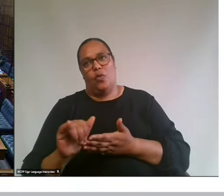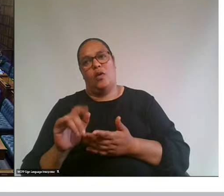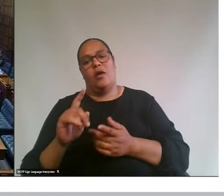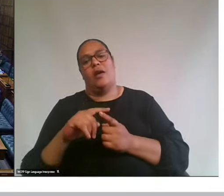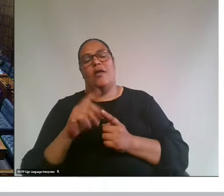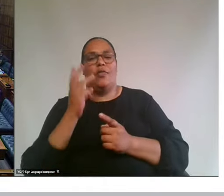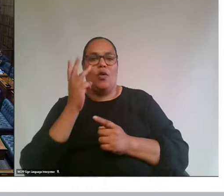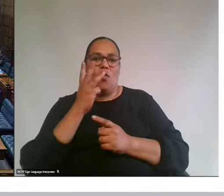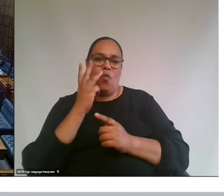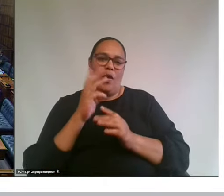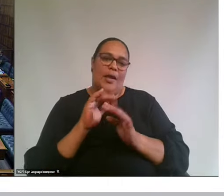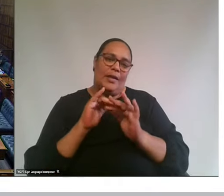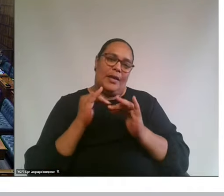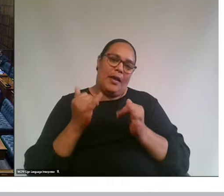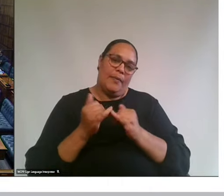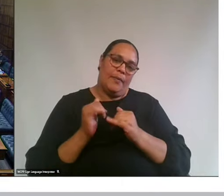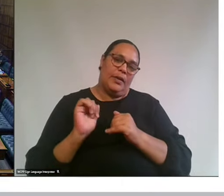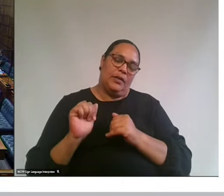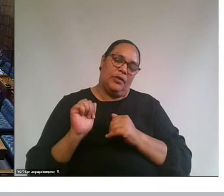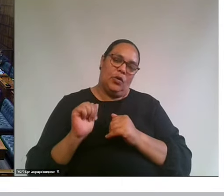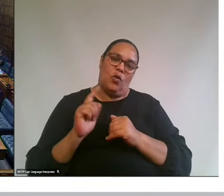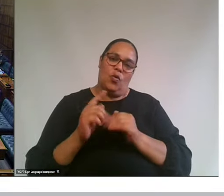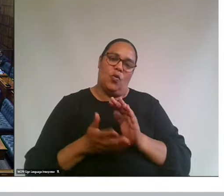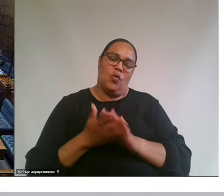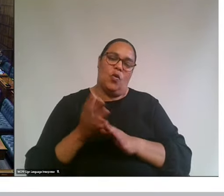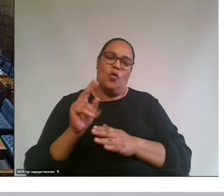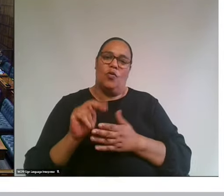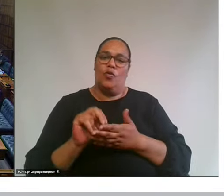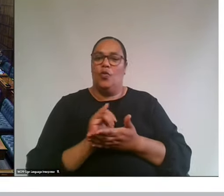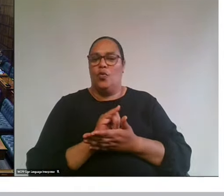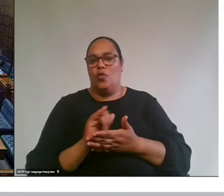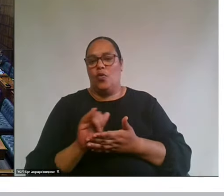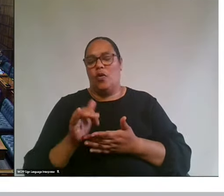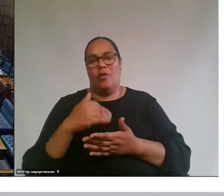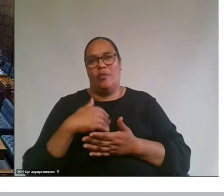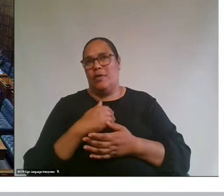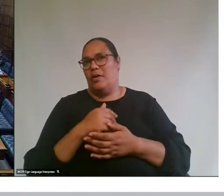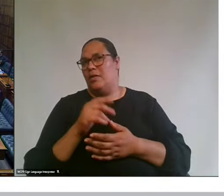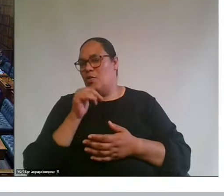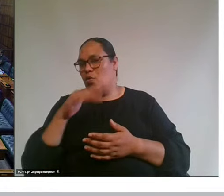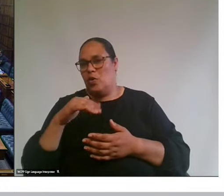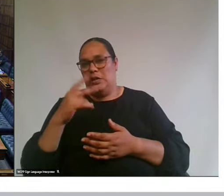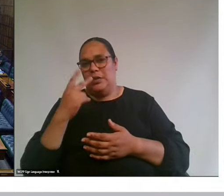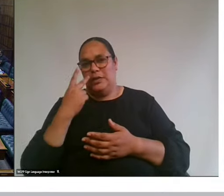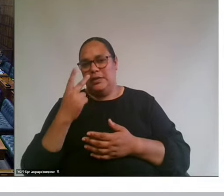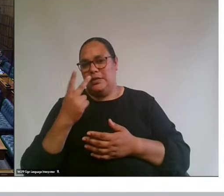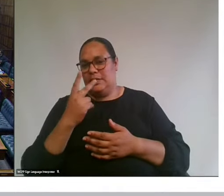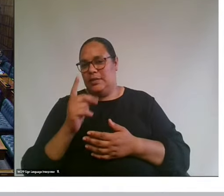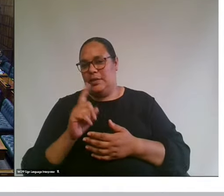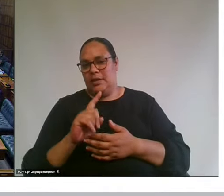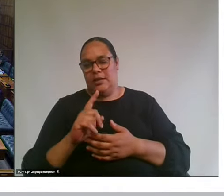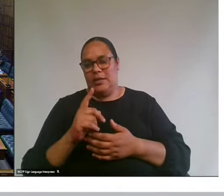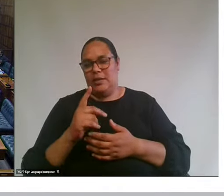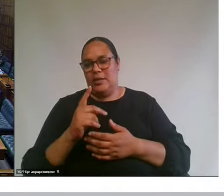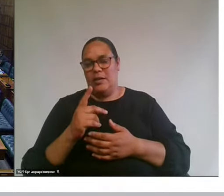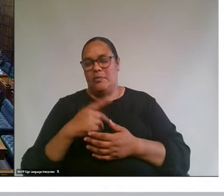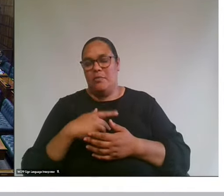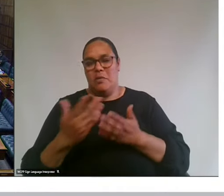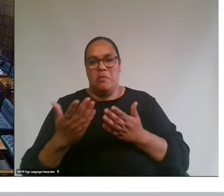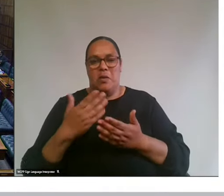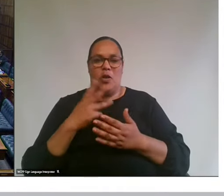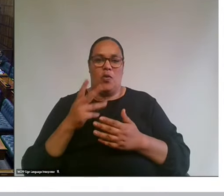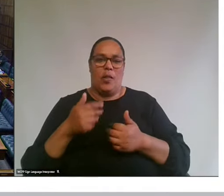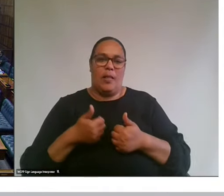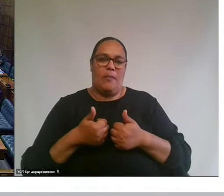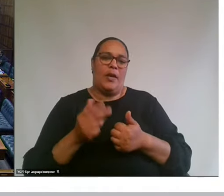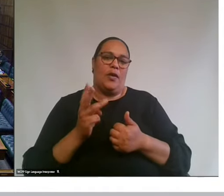wine the wine companies that um went to New York um I don't yet see um and I will perhaps get back